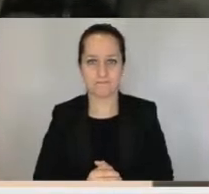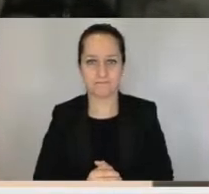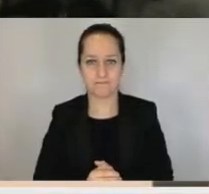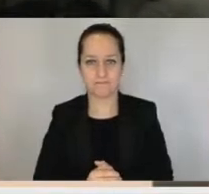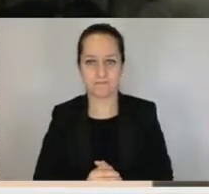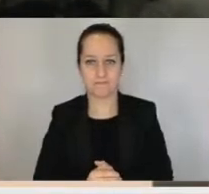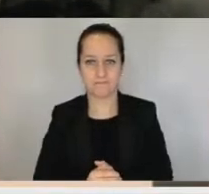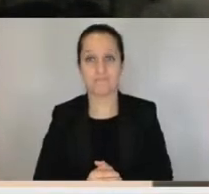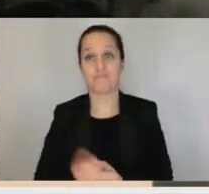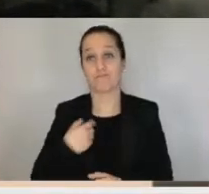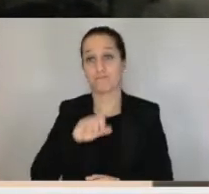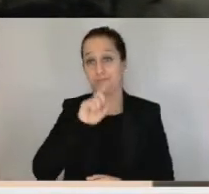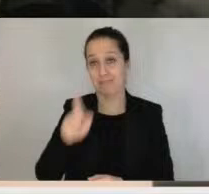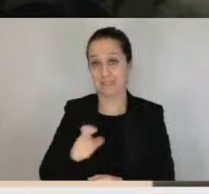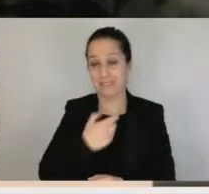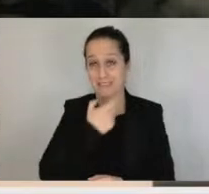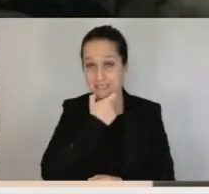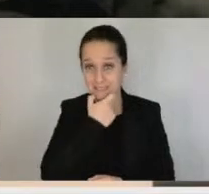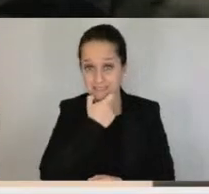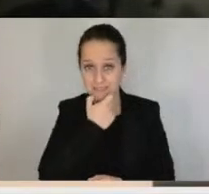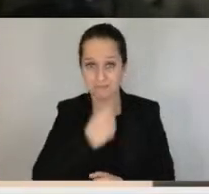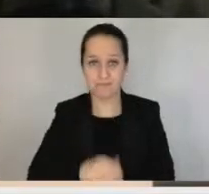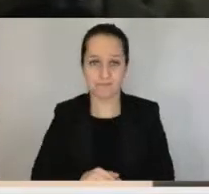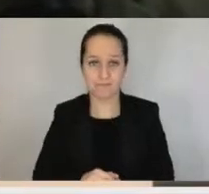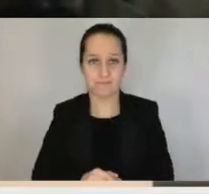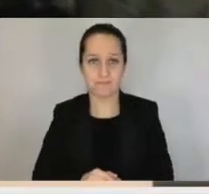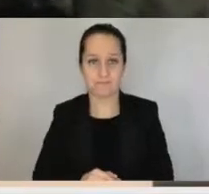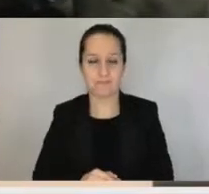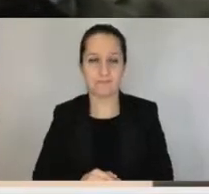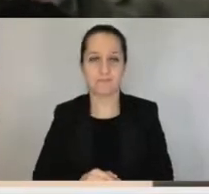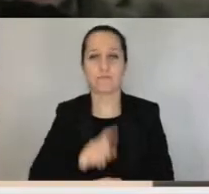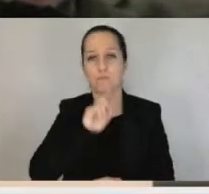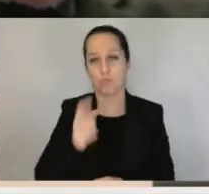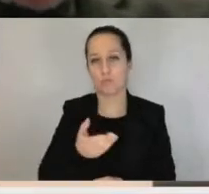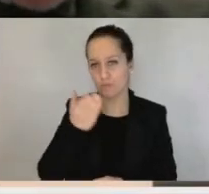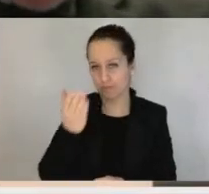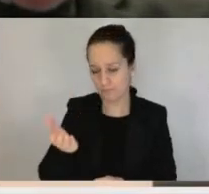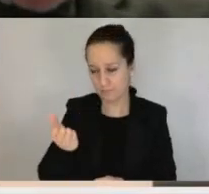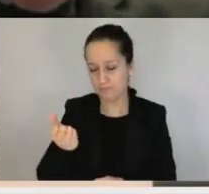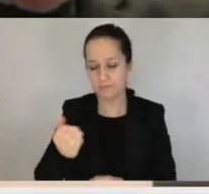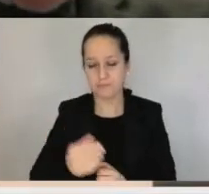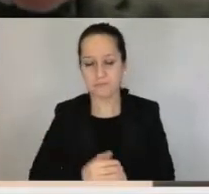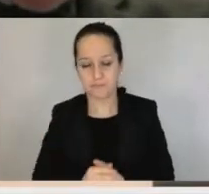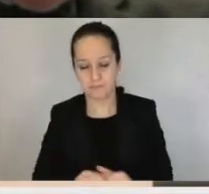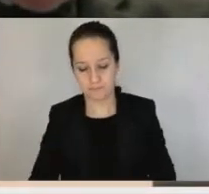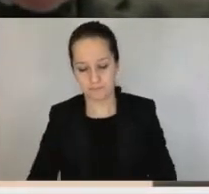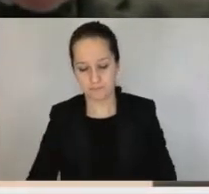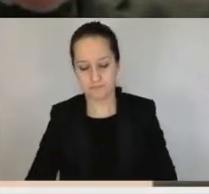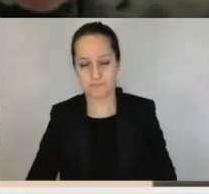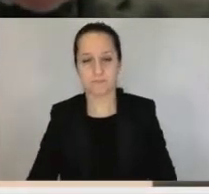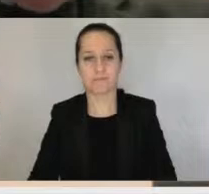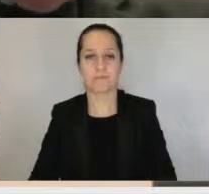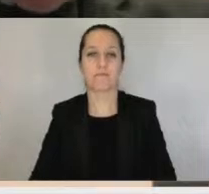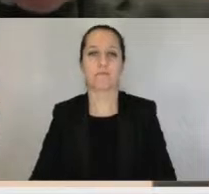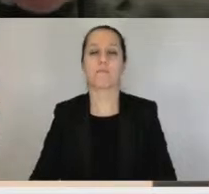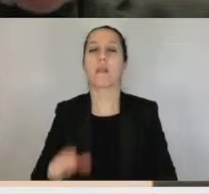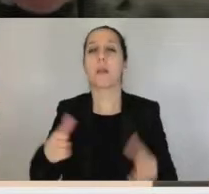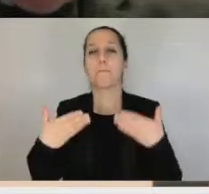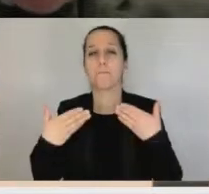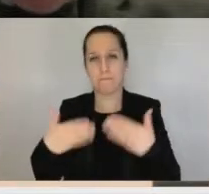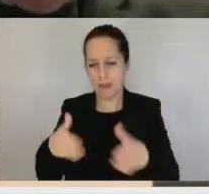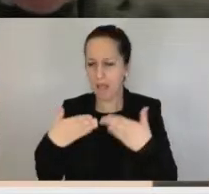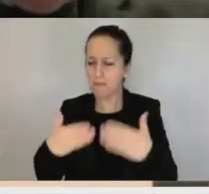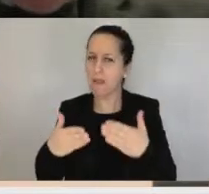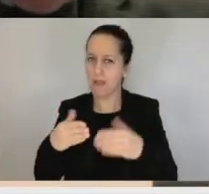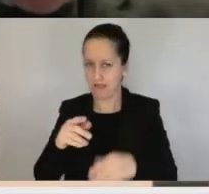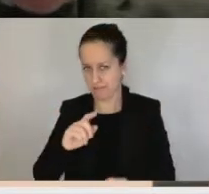And he is going to now ask in English. In Panama, we assess priorities among all the